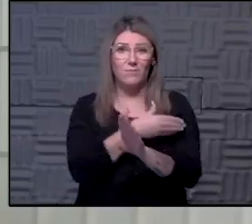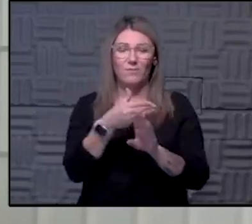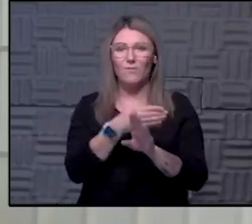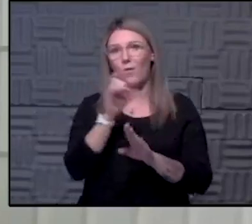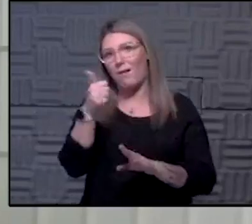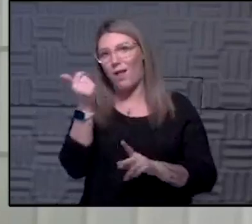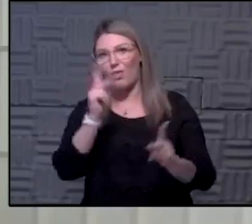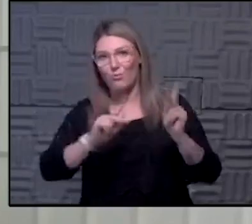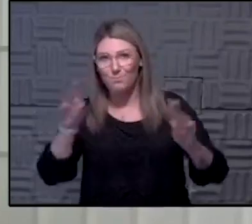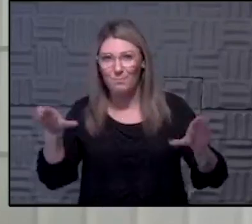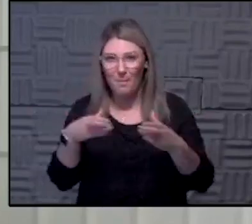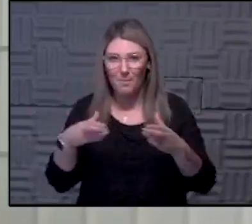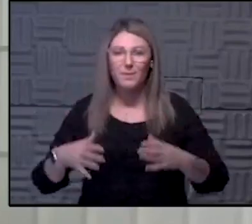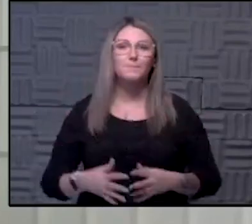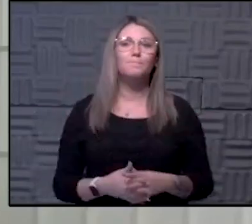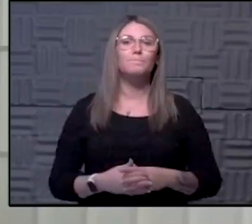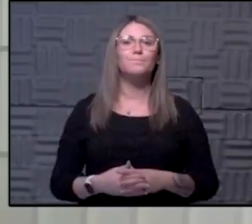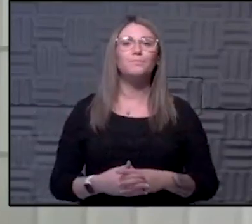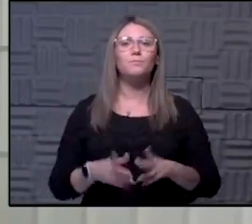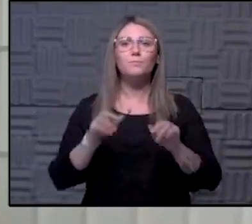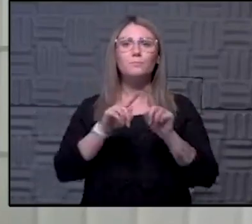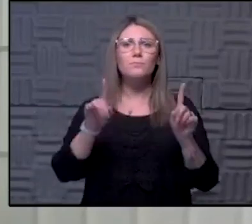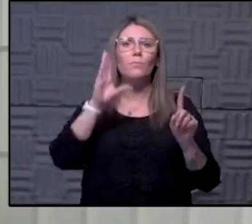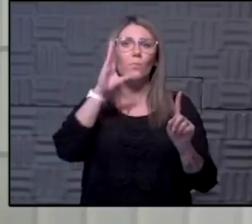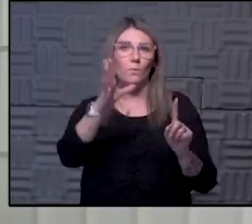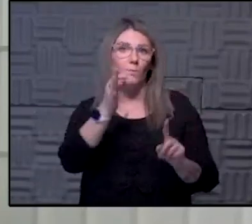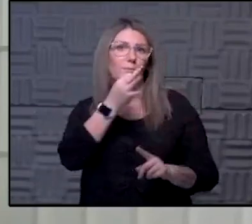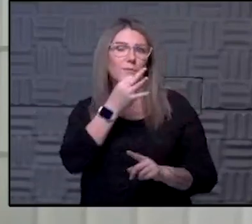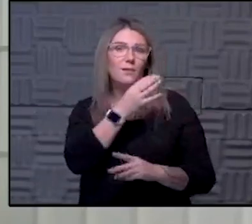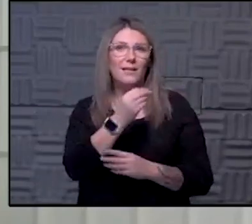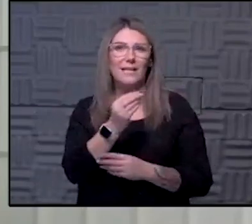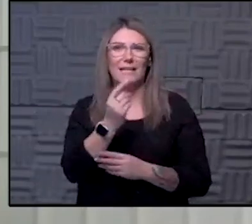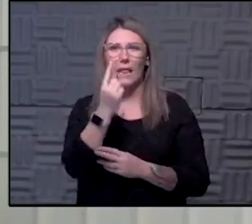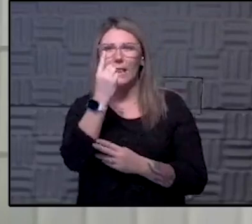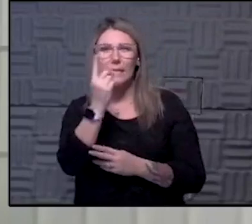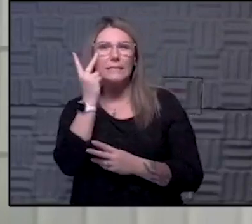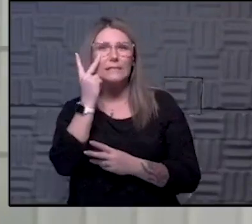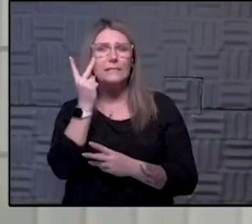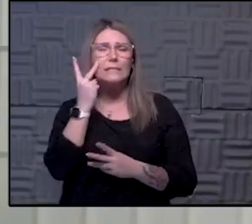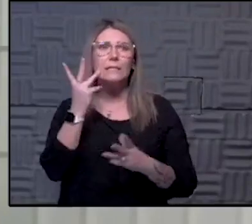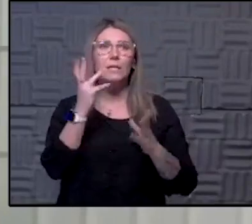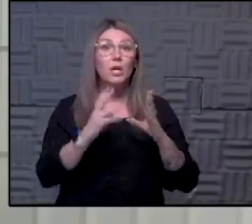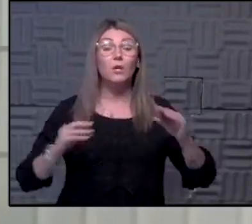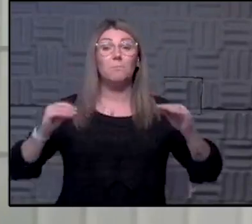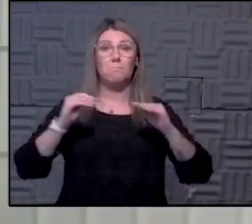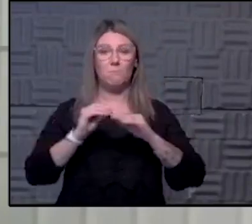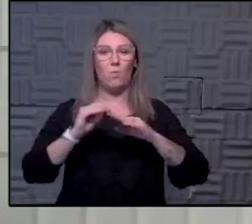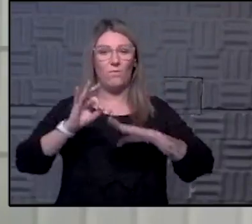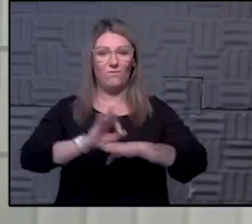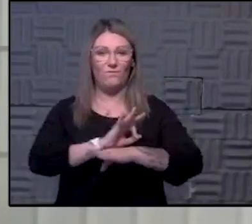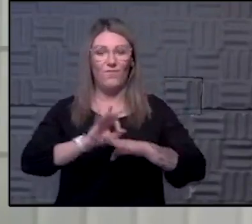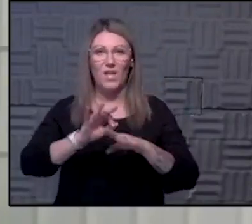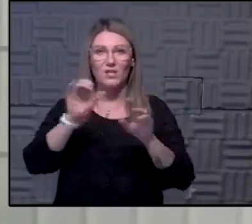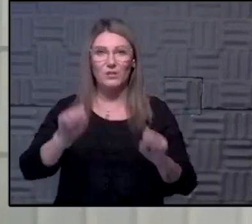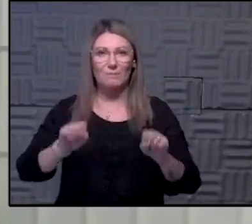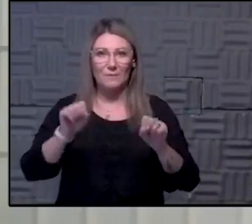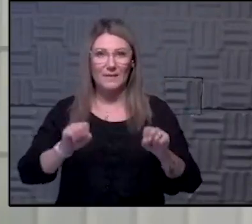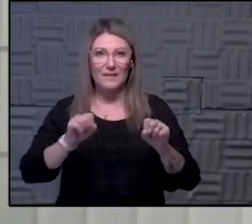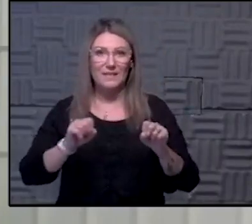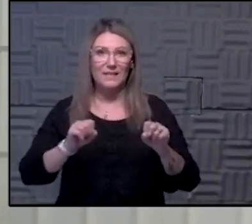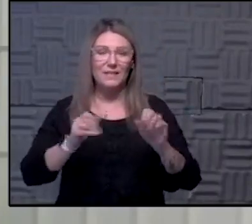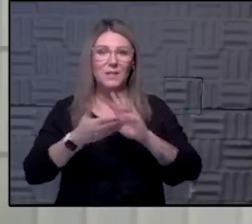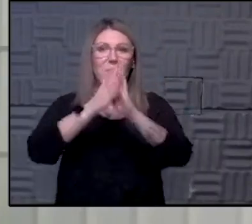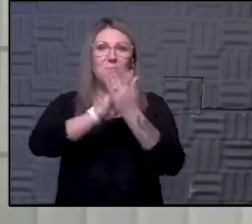other populations. But I think that will be soon. And I think you're going to see a lot more functional ability to get to mass vaccine